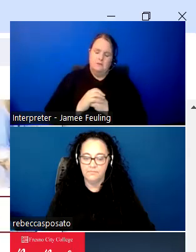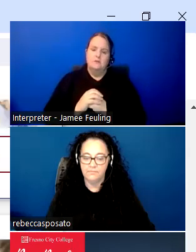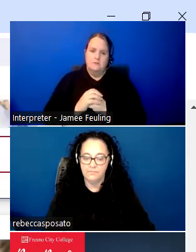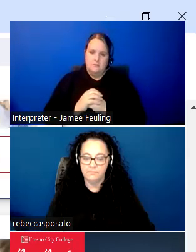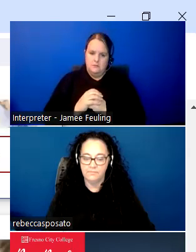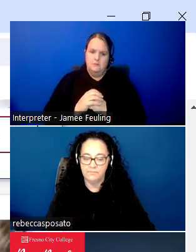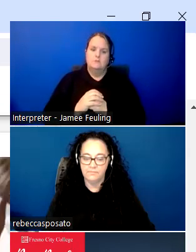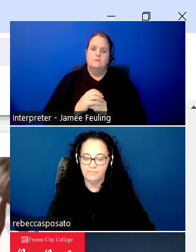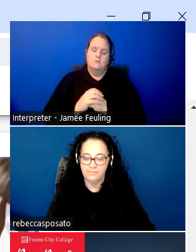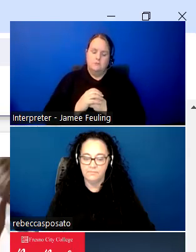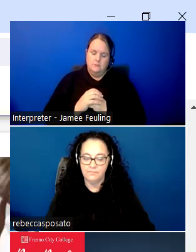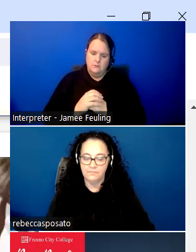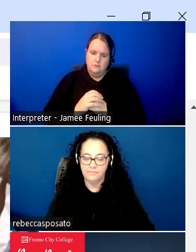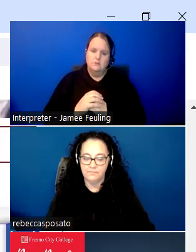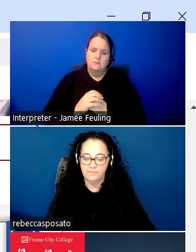uh, you know